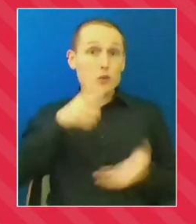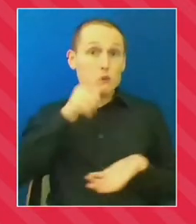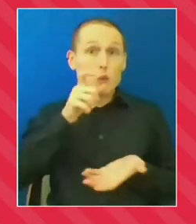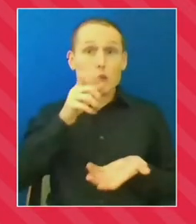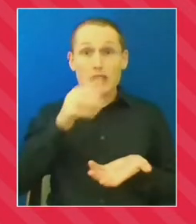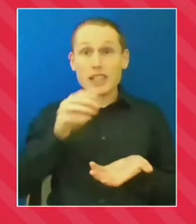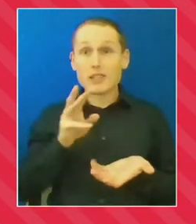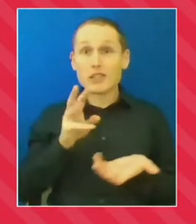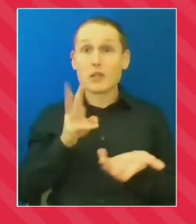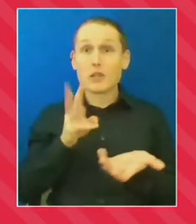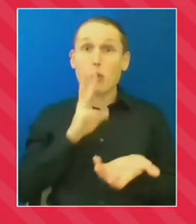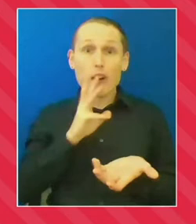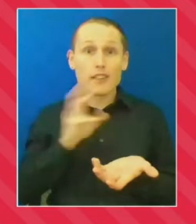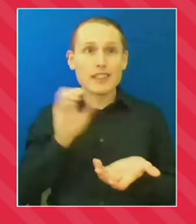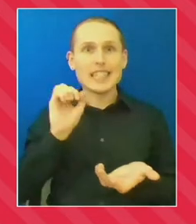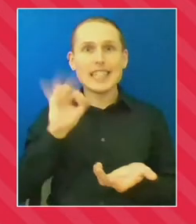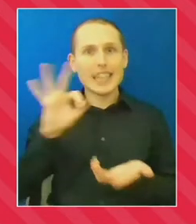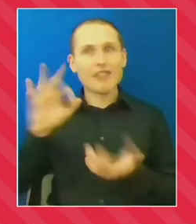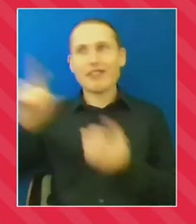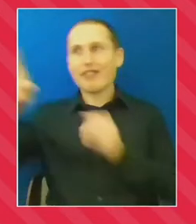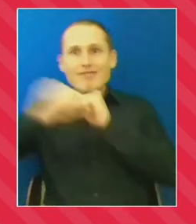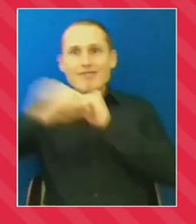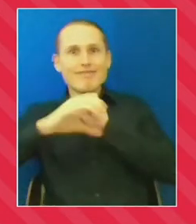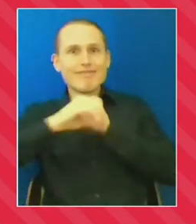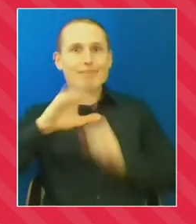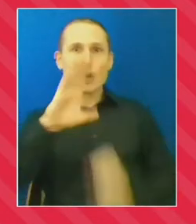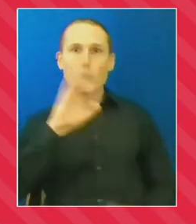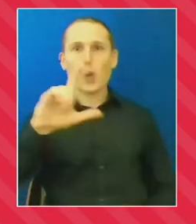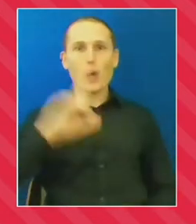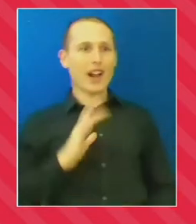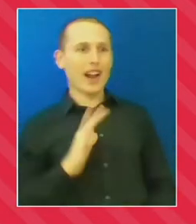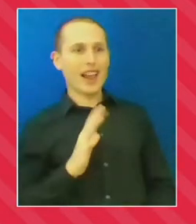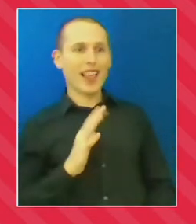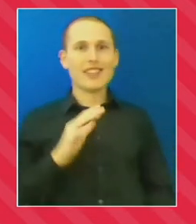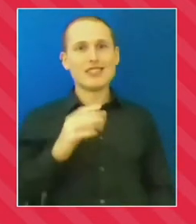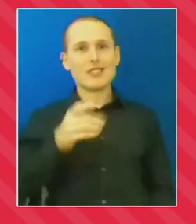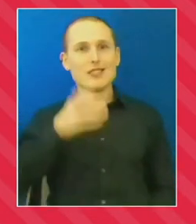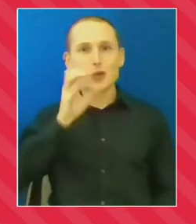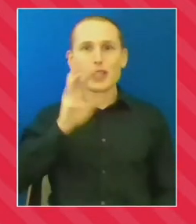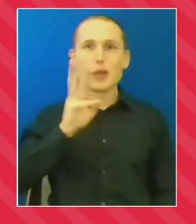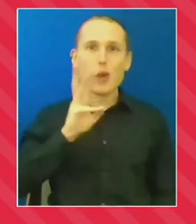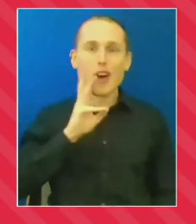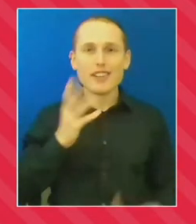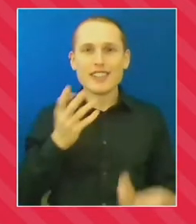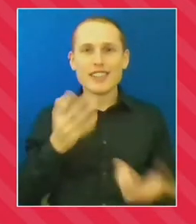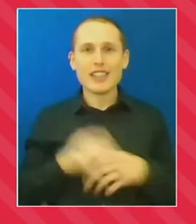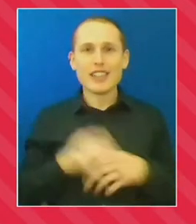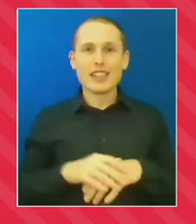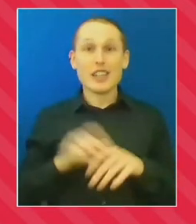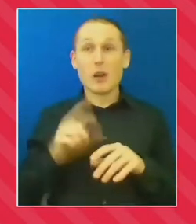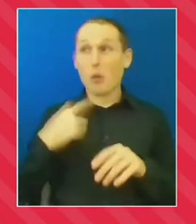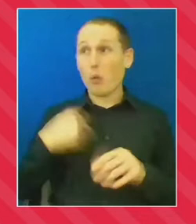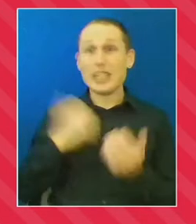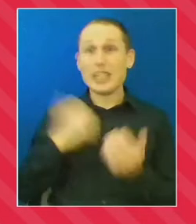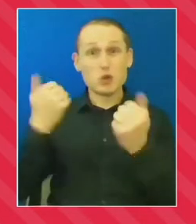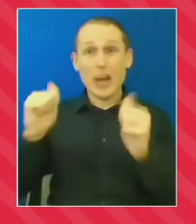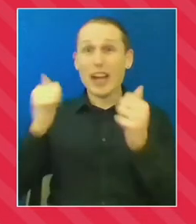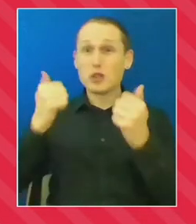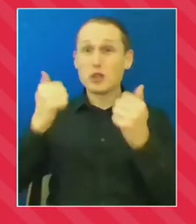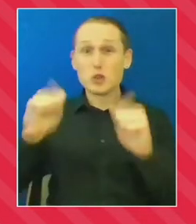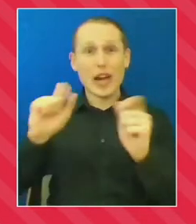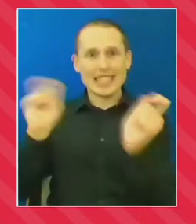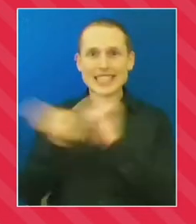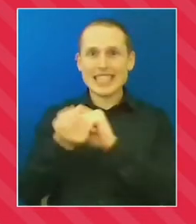for many years to change that culture, to make healthy eating cool. But our private sector, they're the ones with the marketing